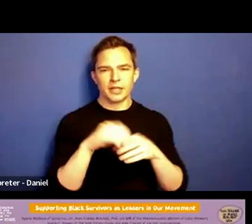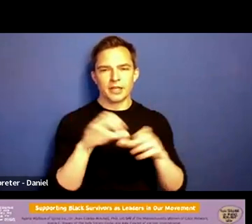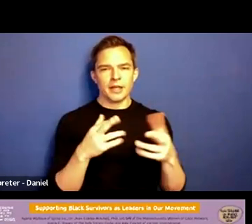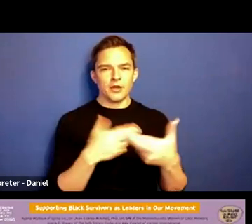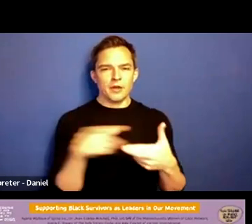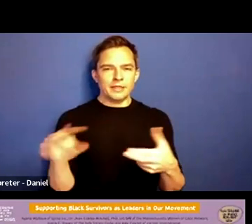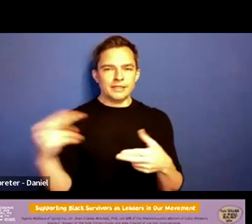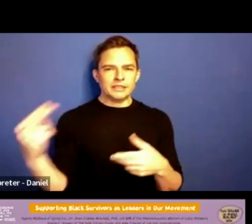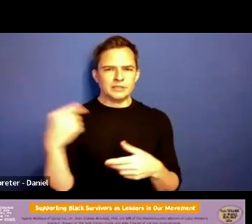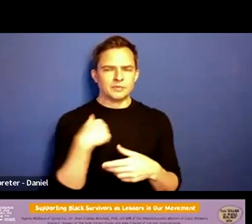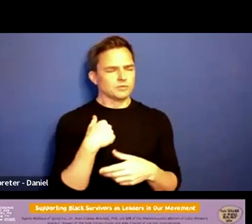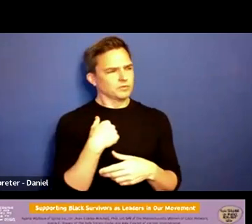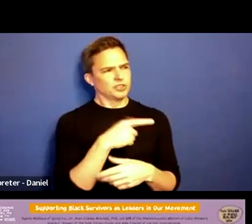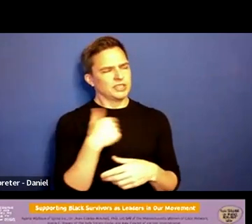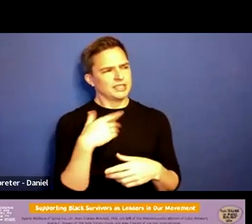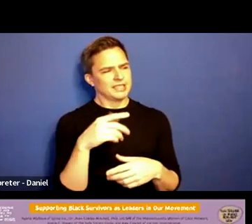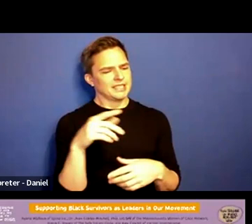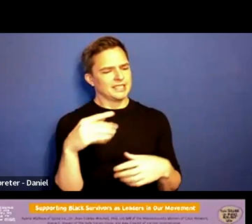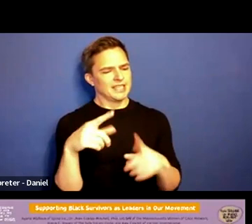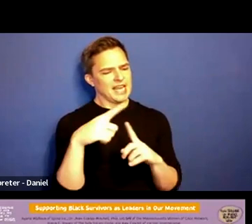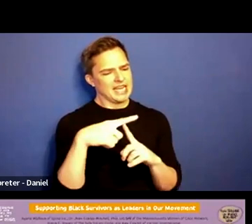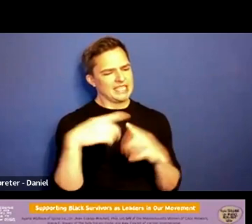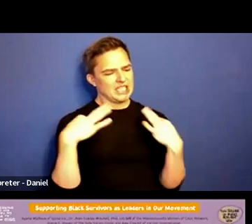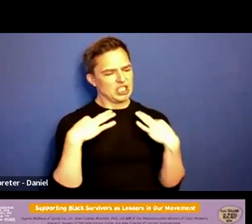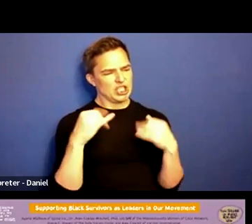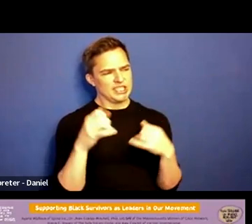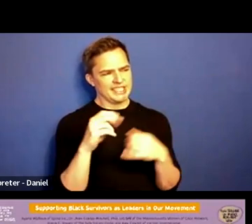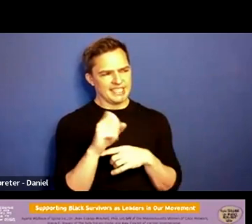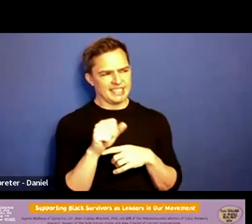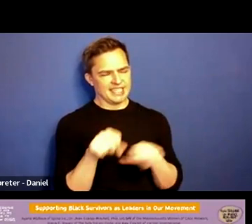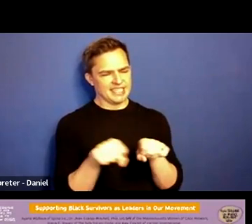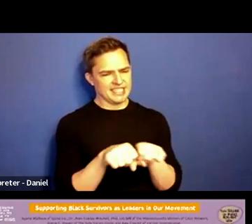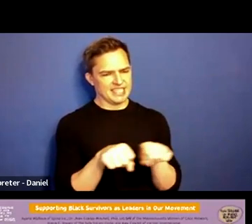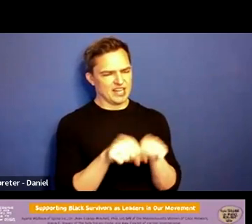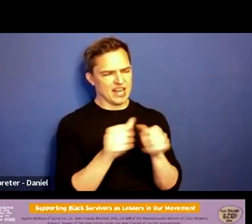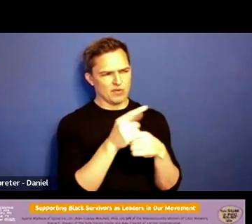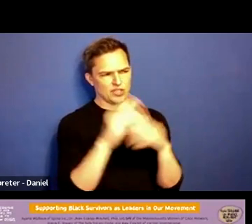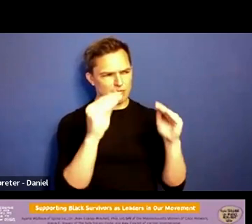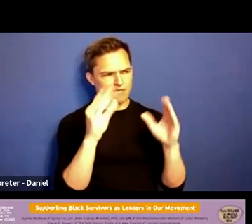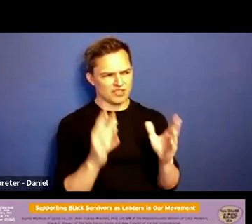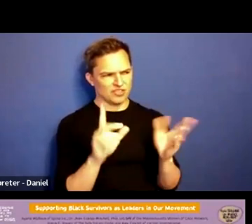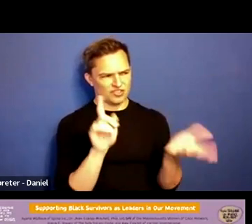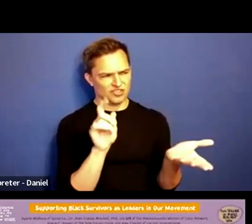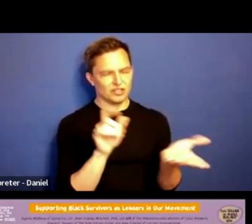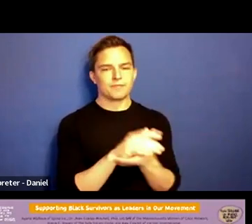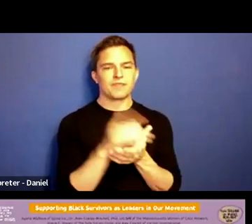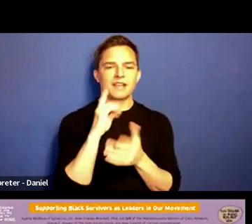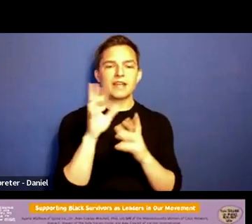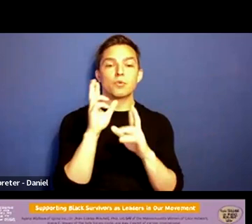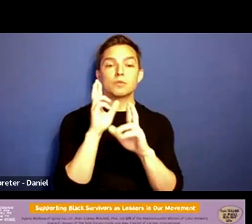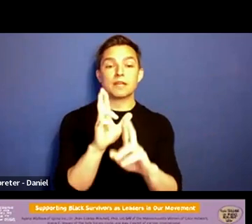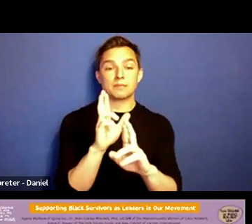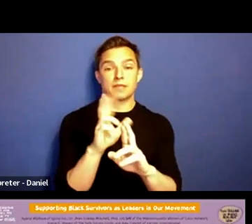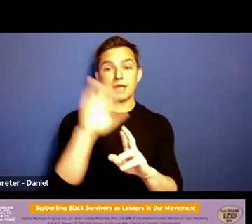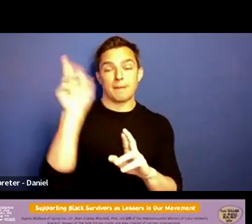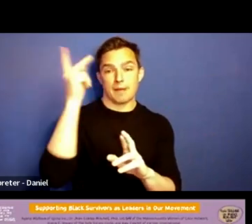at me like, she has on a t-shirt, jeans, and sneakers. Like, what does she know? How can she be a professor or whatever? So I think that respectability politics play